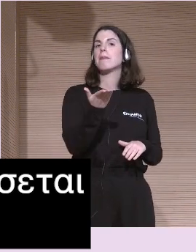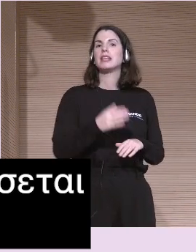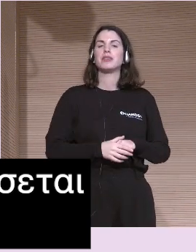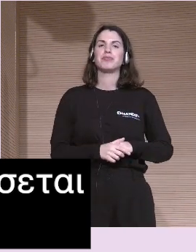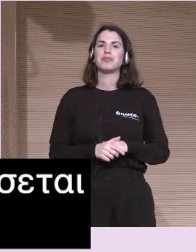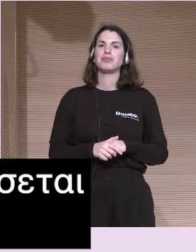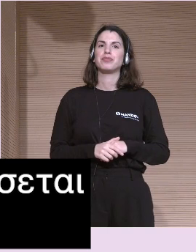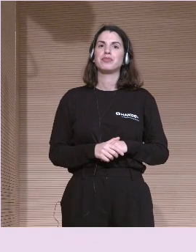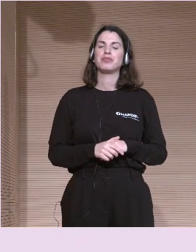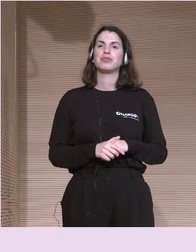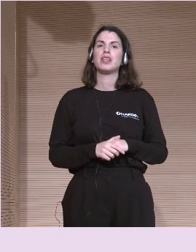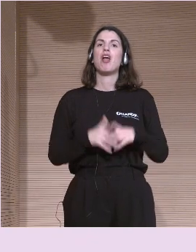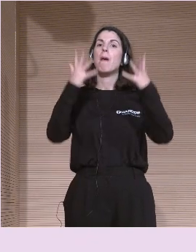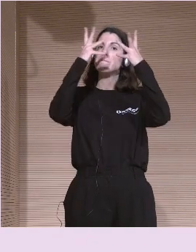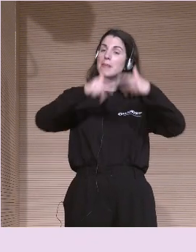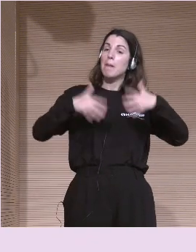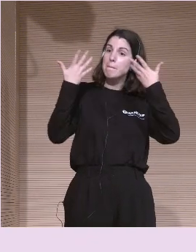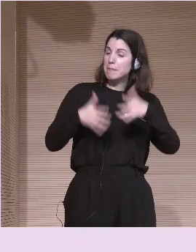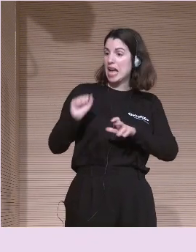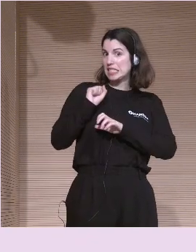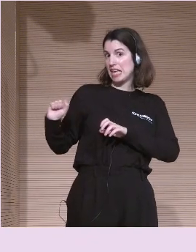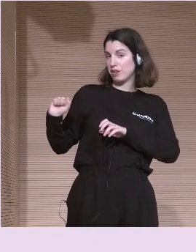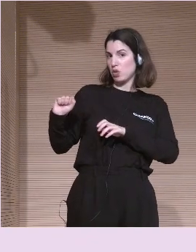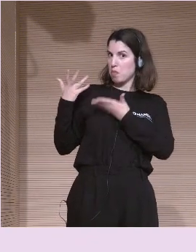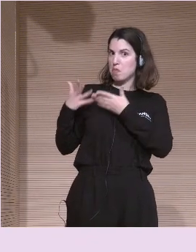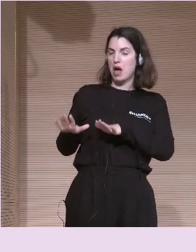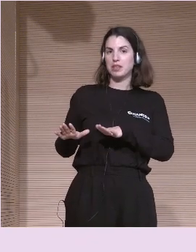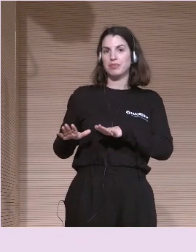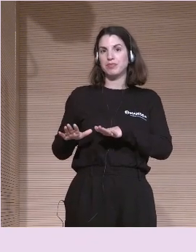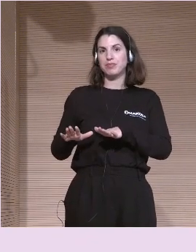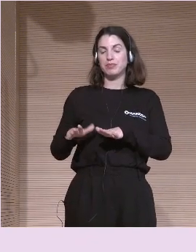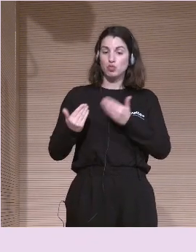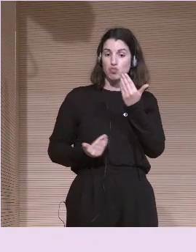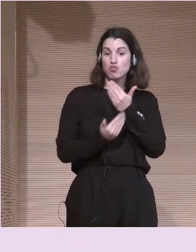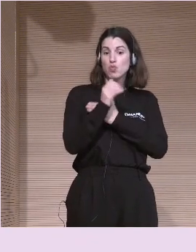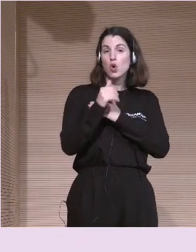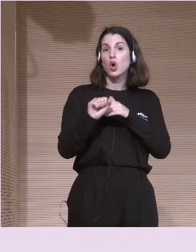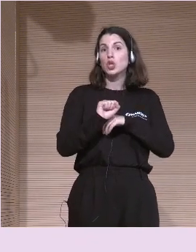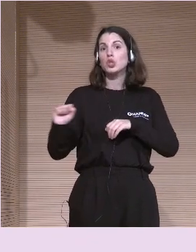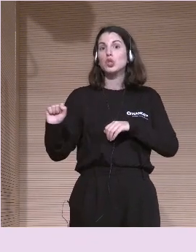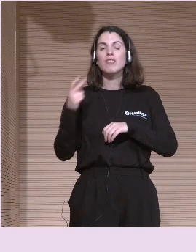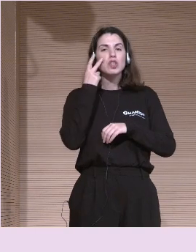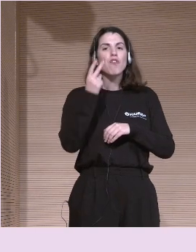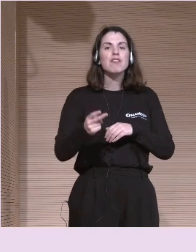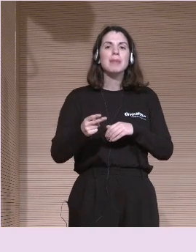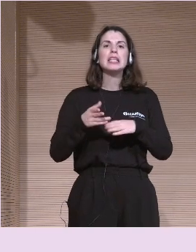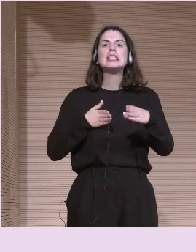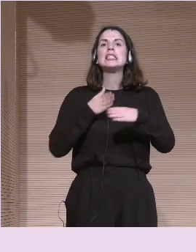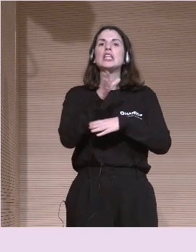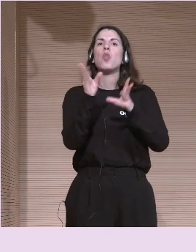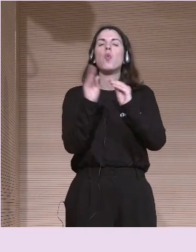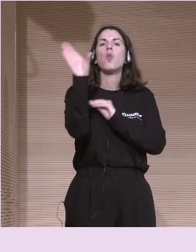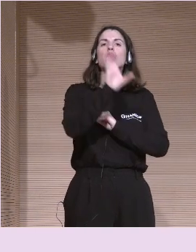on one Saturday morning. But you can see at the threshold to the museum, shoppers, literally, with their shopping